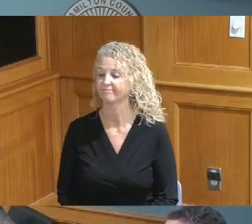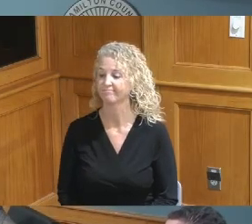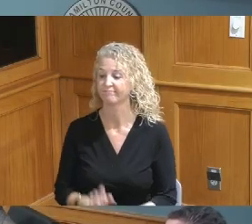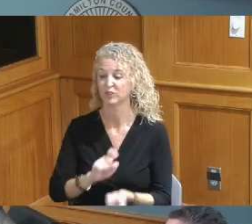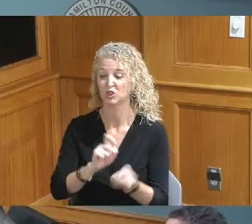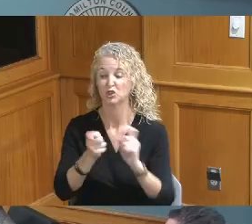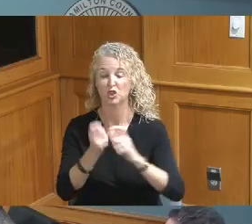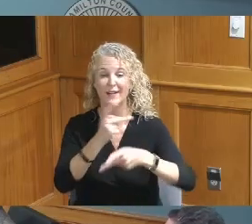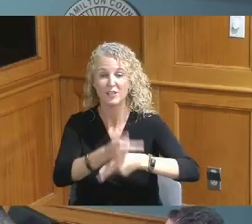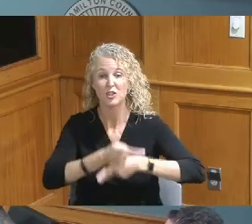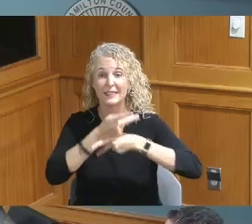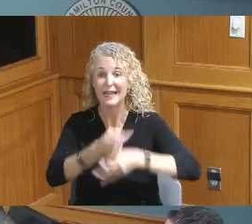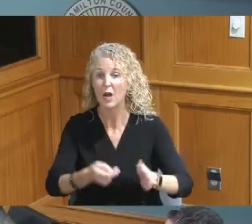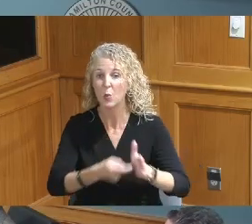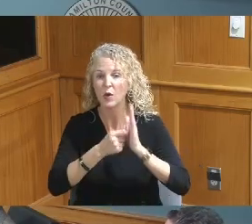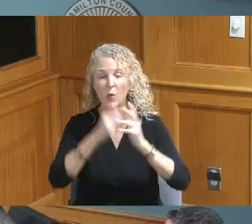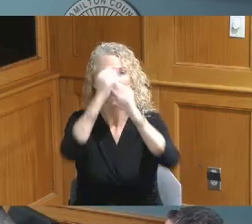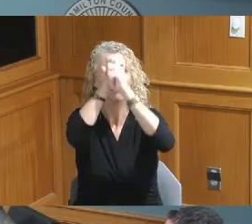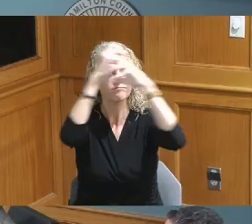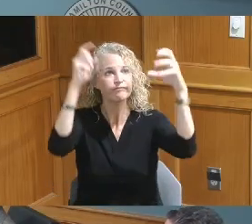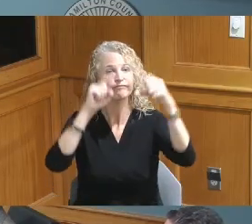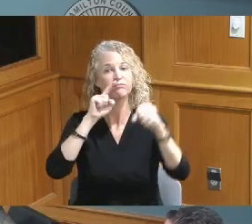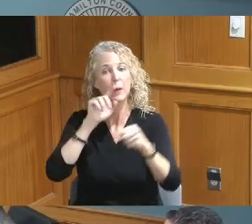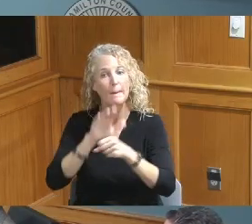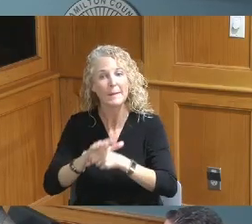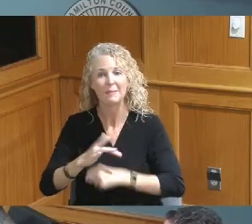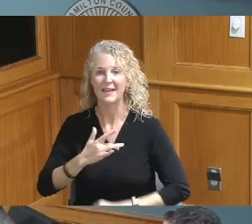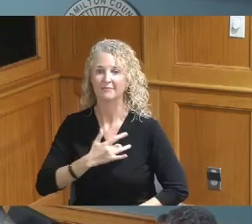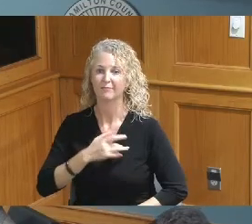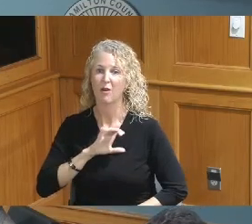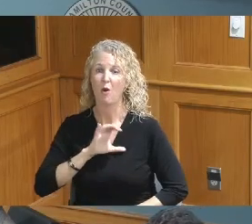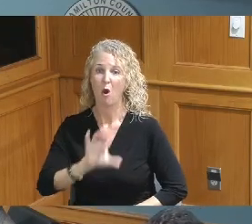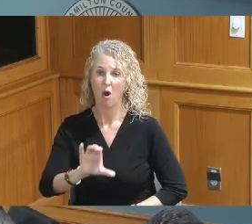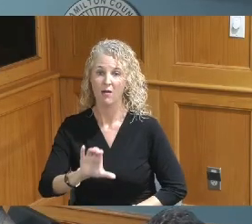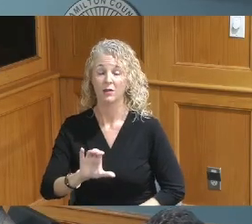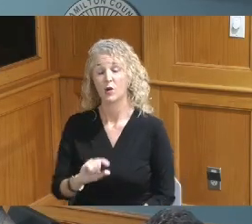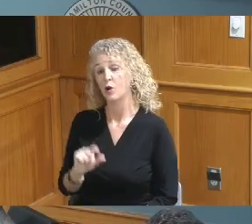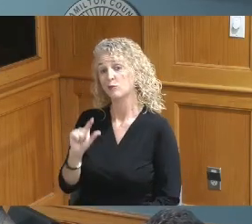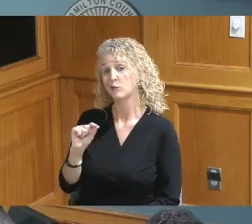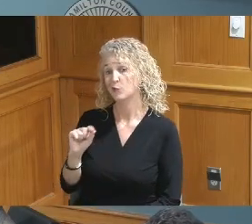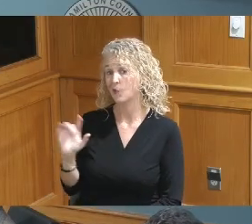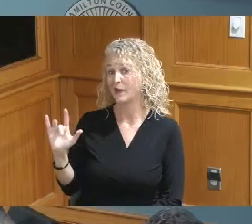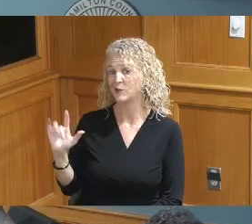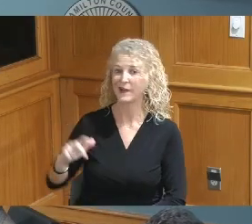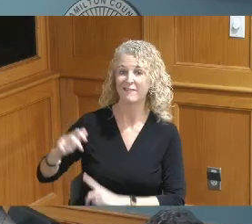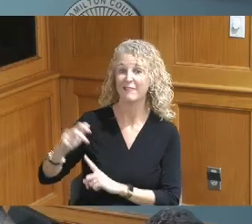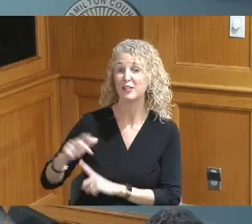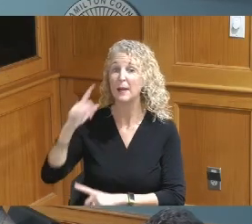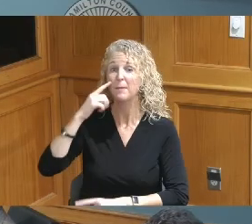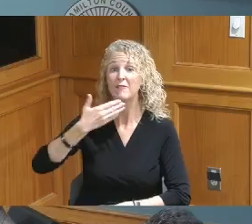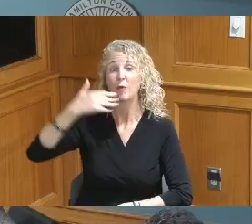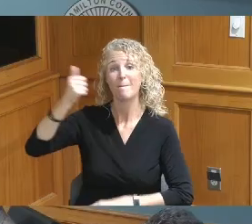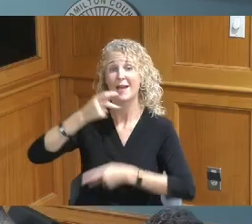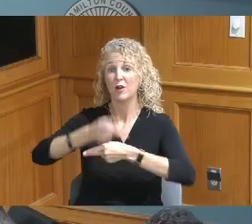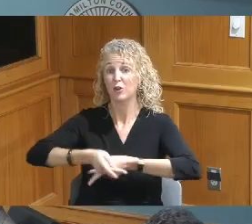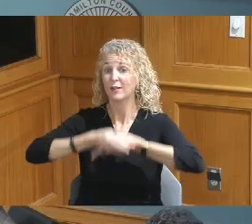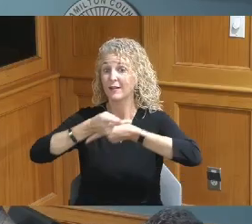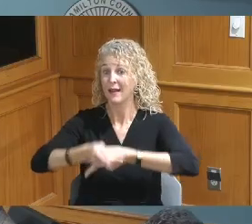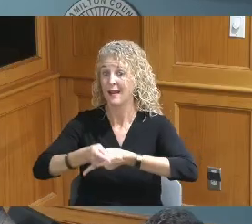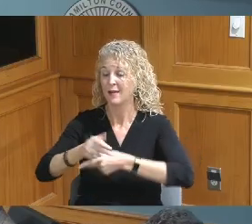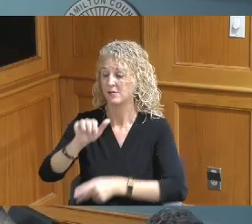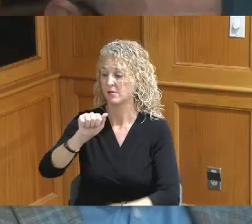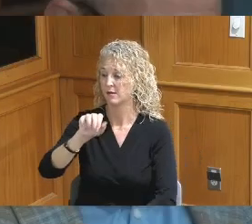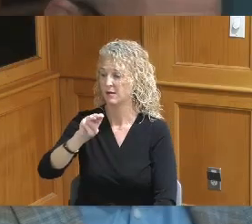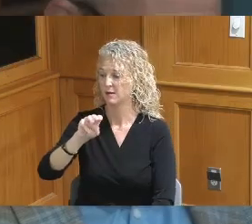Transforming care requires vision, commitment, and heart. Our 2025 champion for better care is